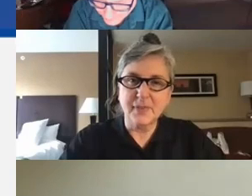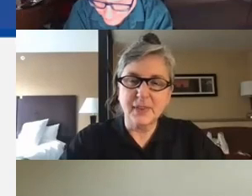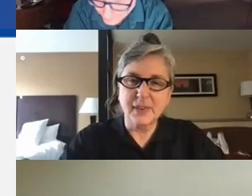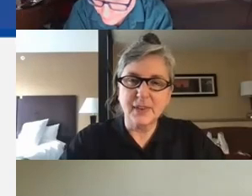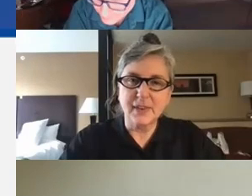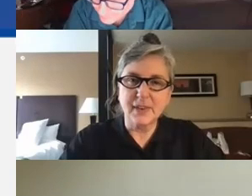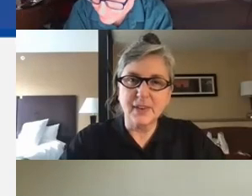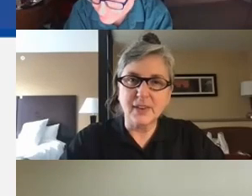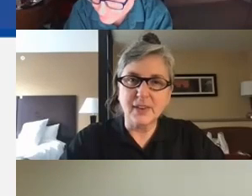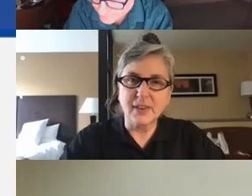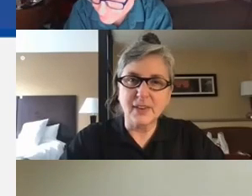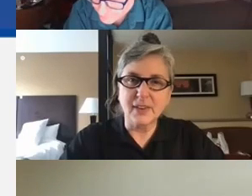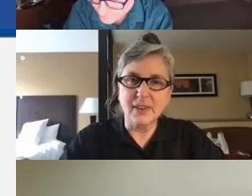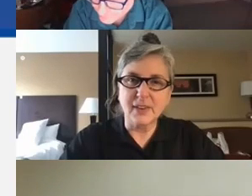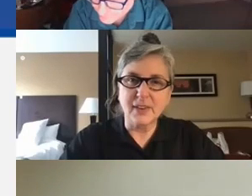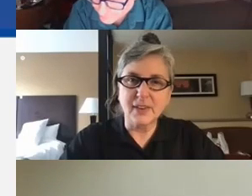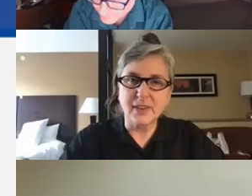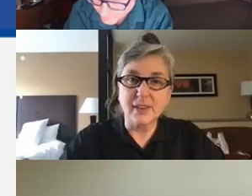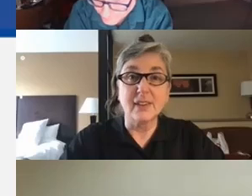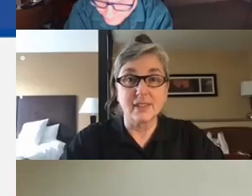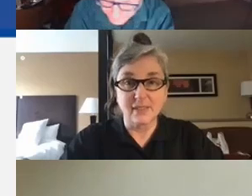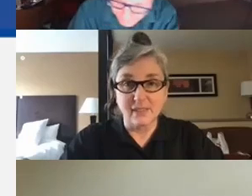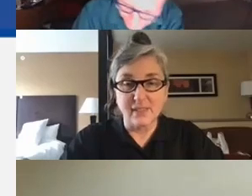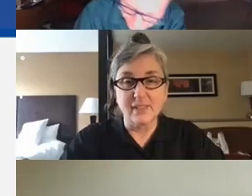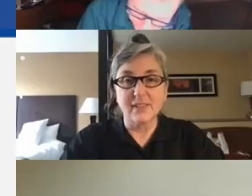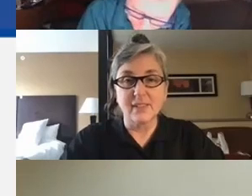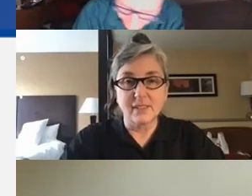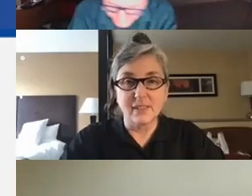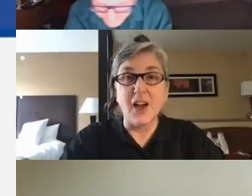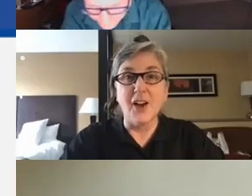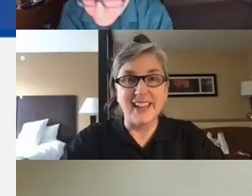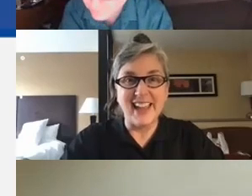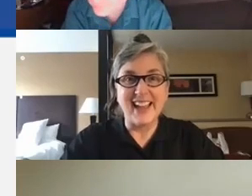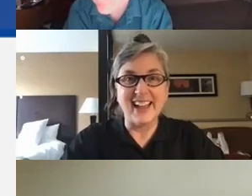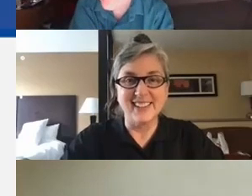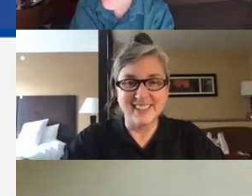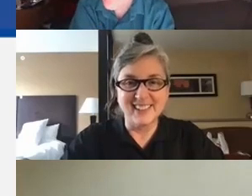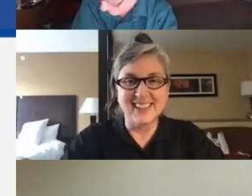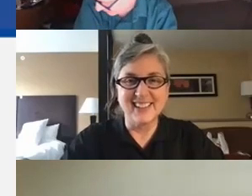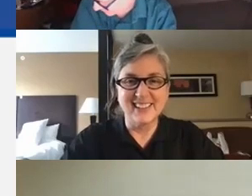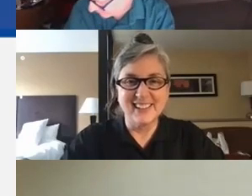of like possibly like assistive tools that aid in cooking. Oh yeah.